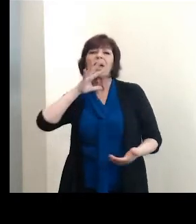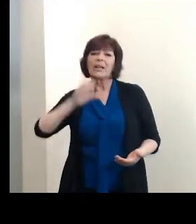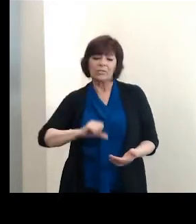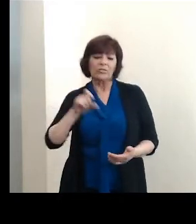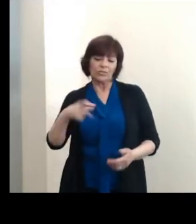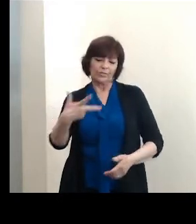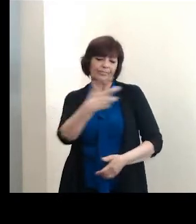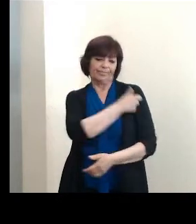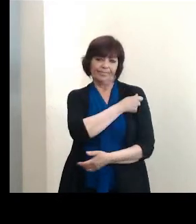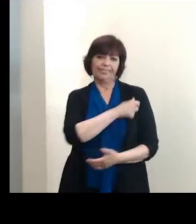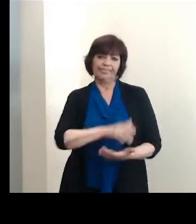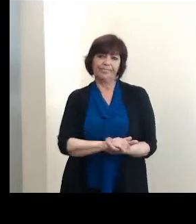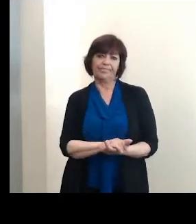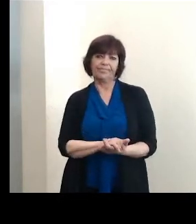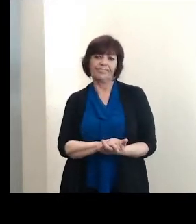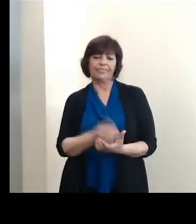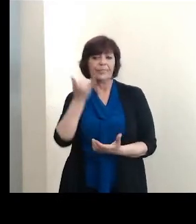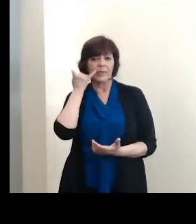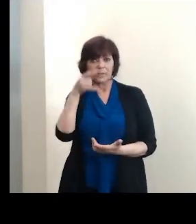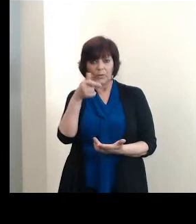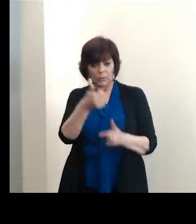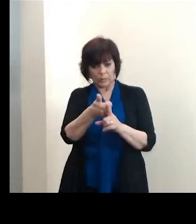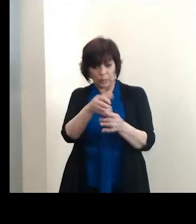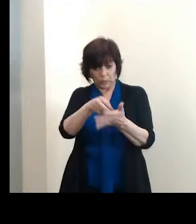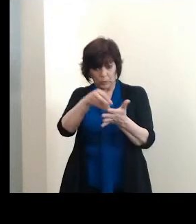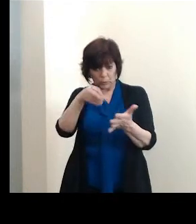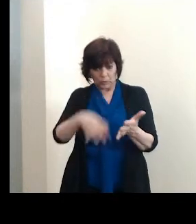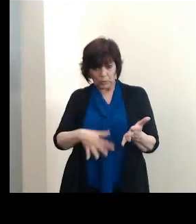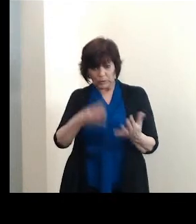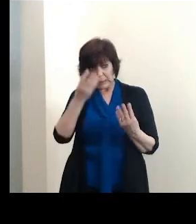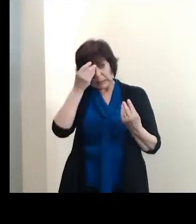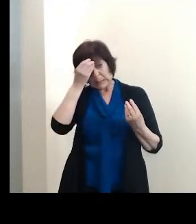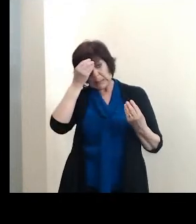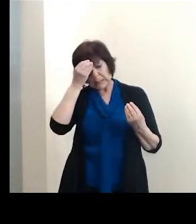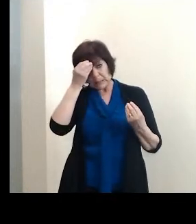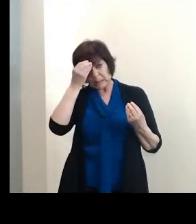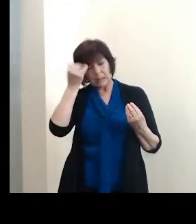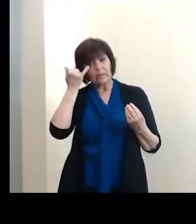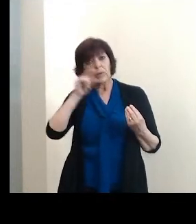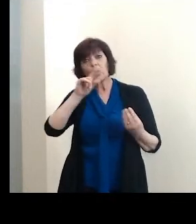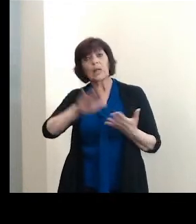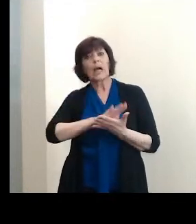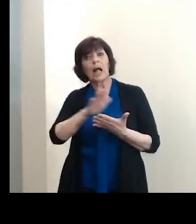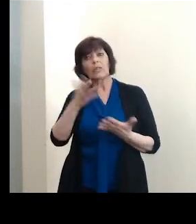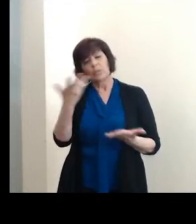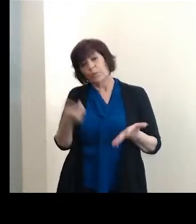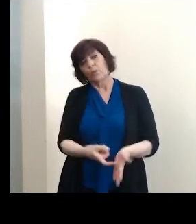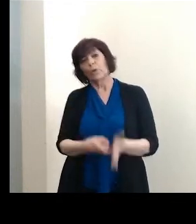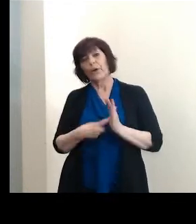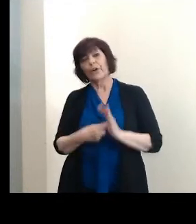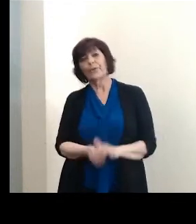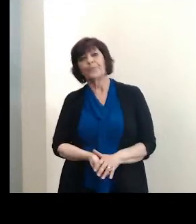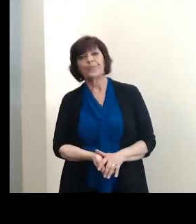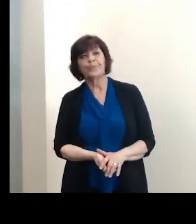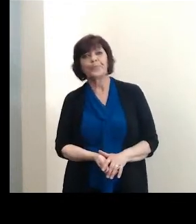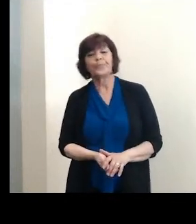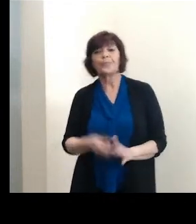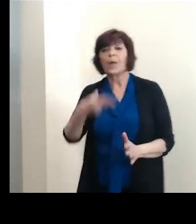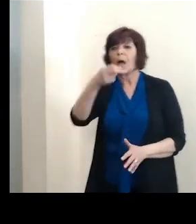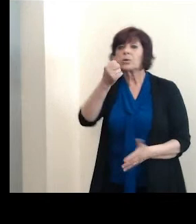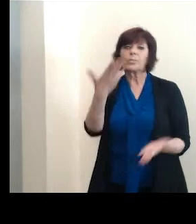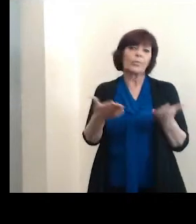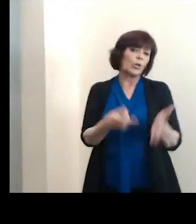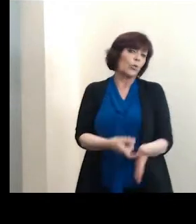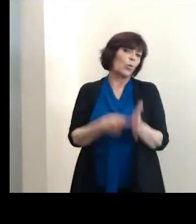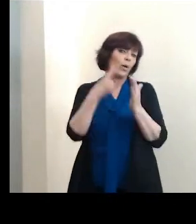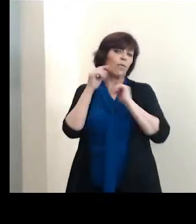should get vaccinated. And if you're a student and you're thinking about it, if you go to college, your school might require it. High schools might require it